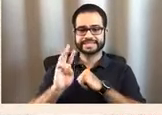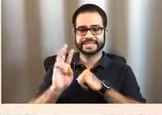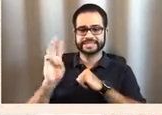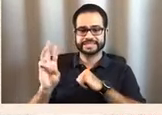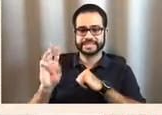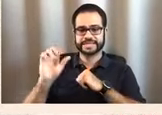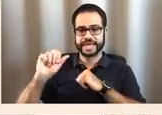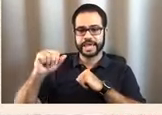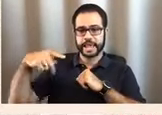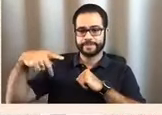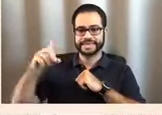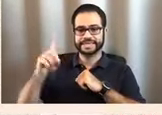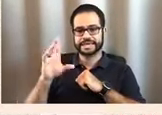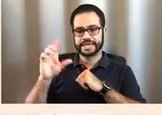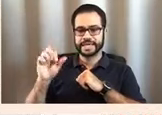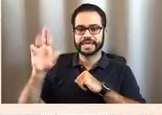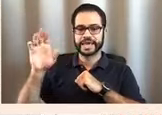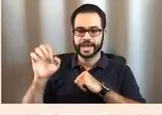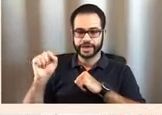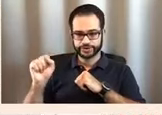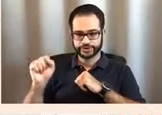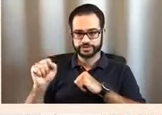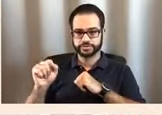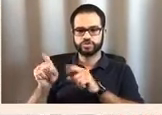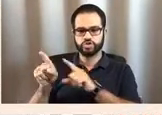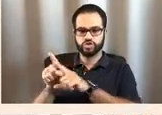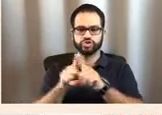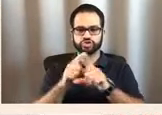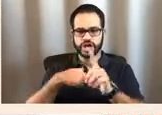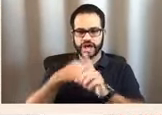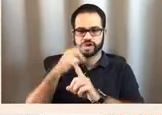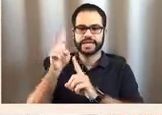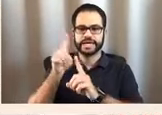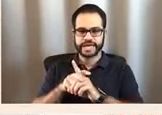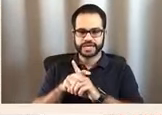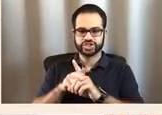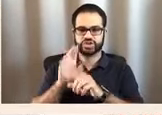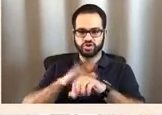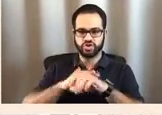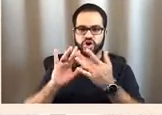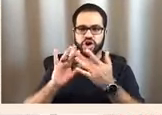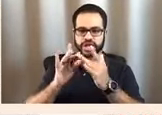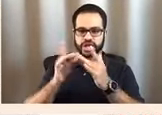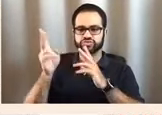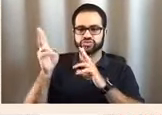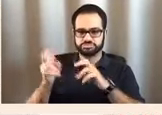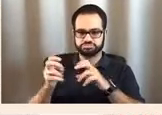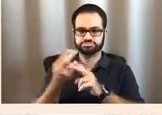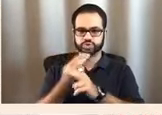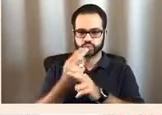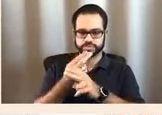866-APD-CARES. There's also an application that we have listed here online as well that you can use.